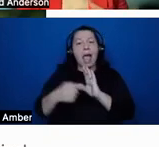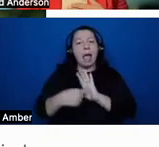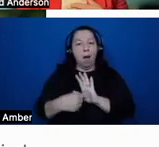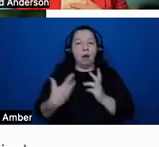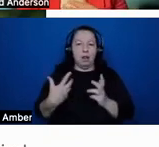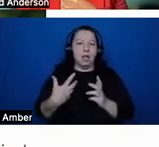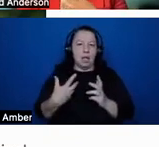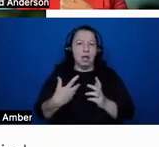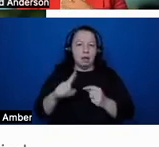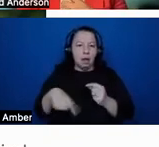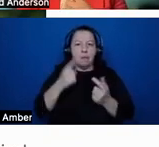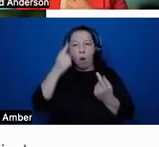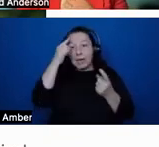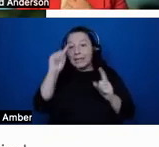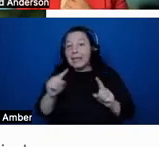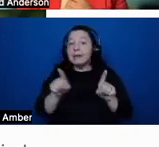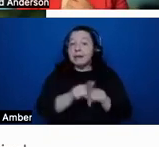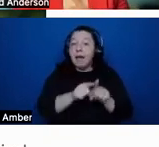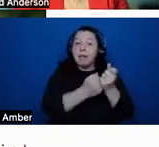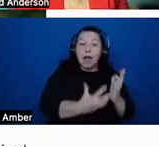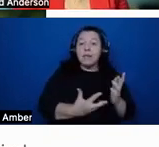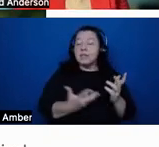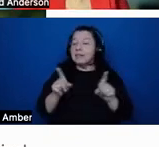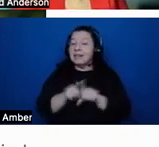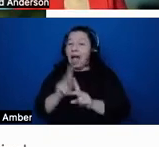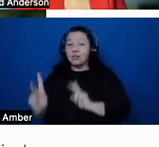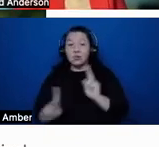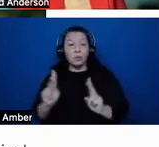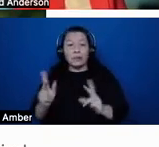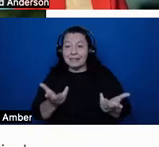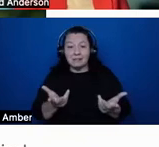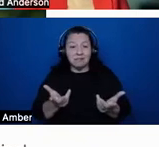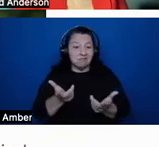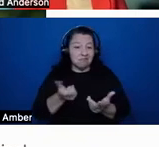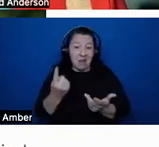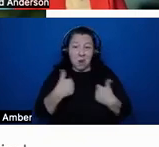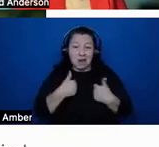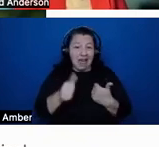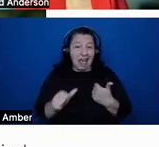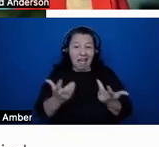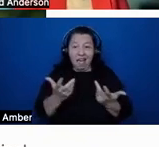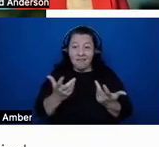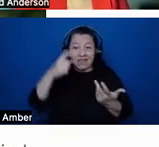advocates and just as humans. If anybody has any insight, feel free to type it or